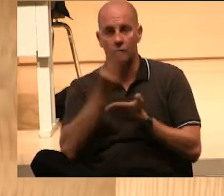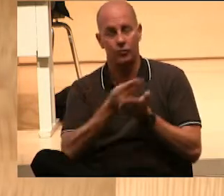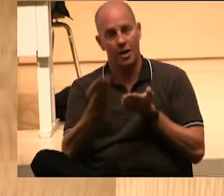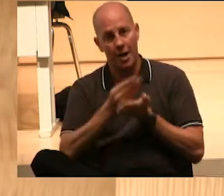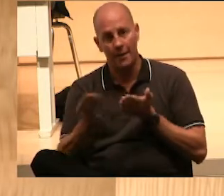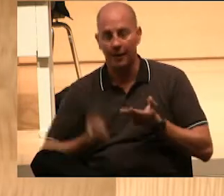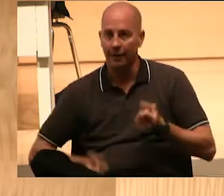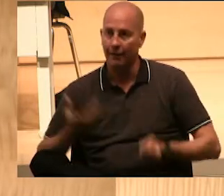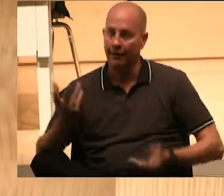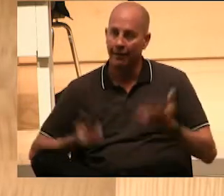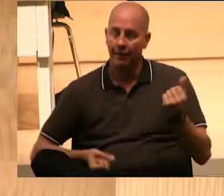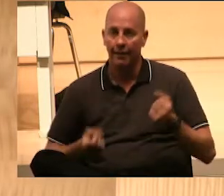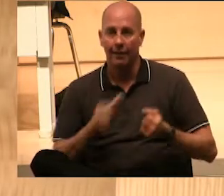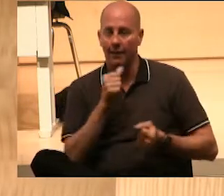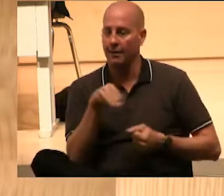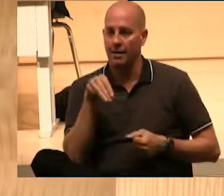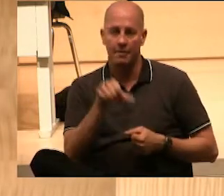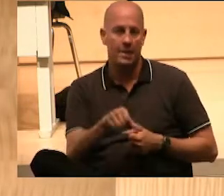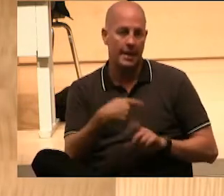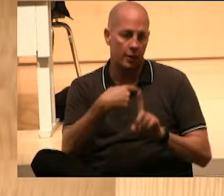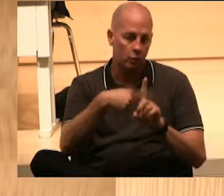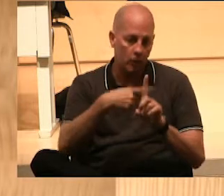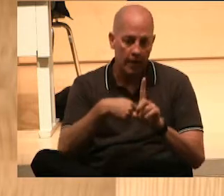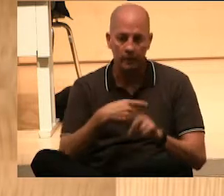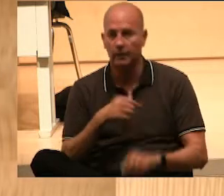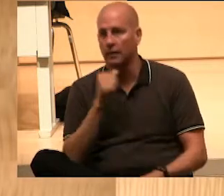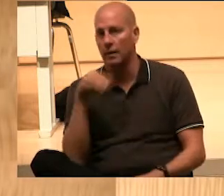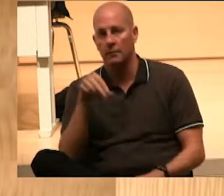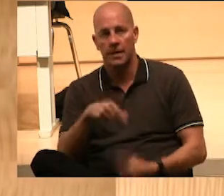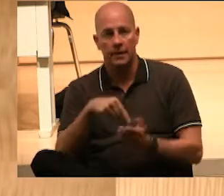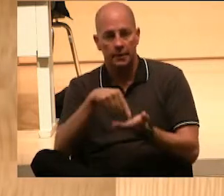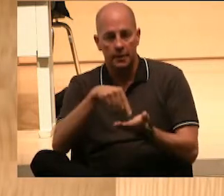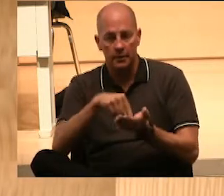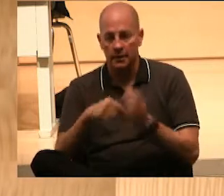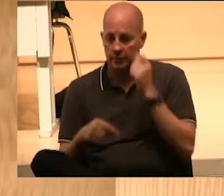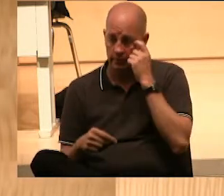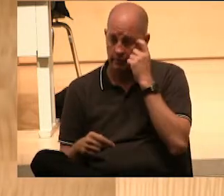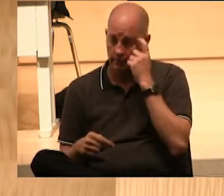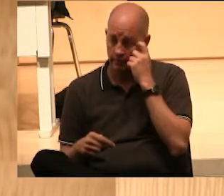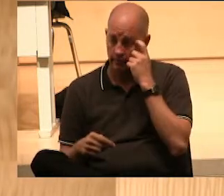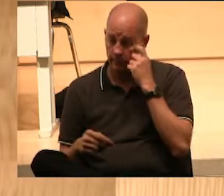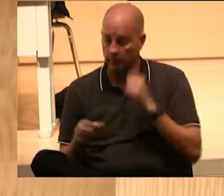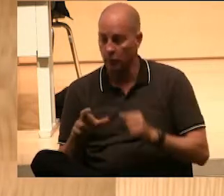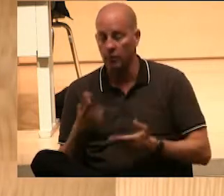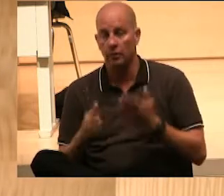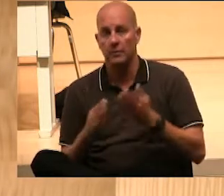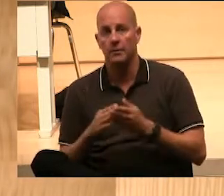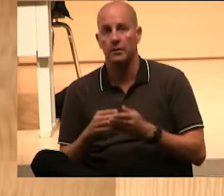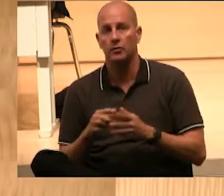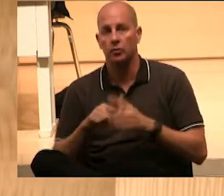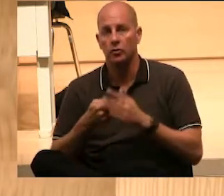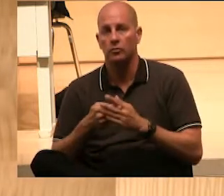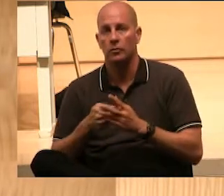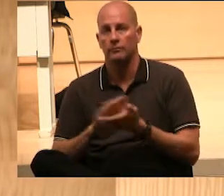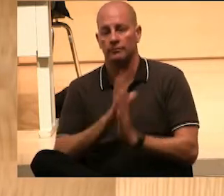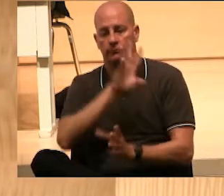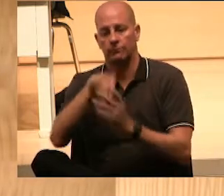pay their rent and bills, and also even in severe mania, people can begin to engage in illegal activity, which can affect their housing.